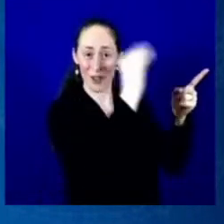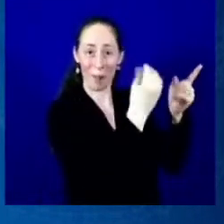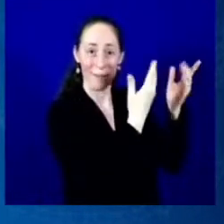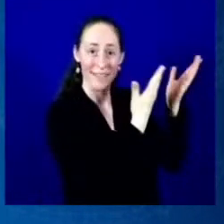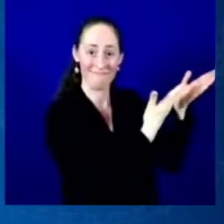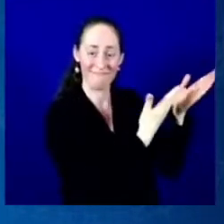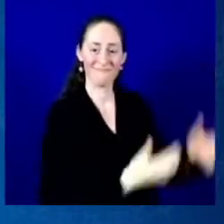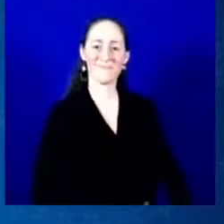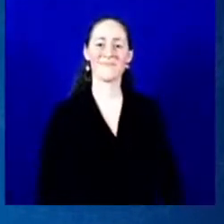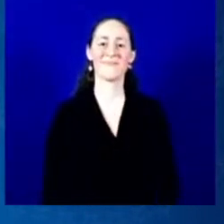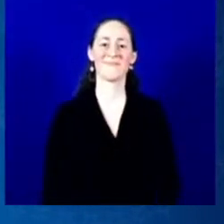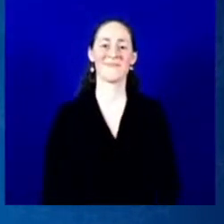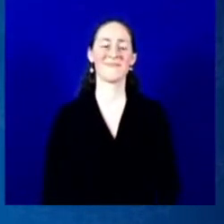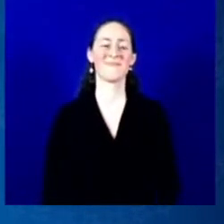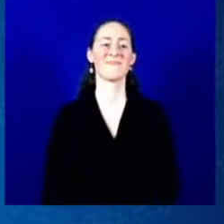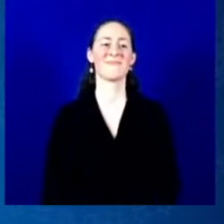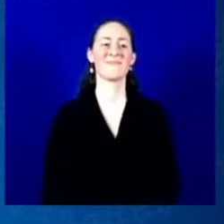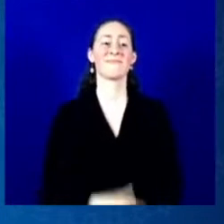Chief Justice,